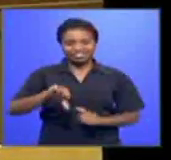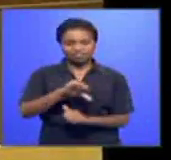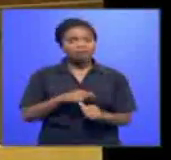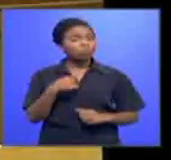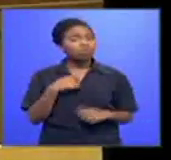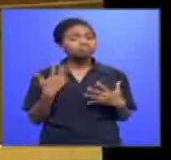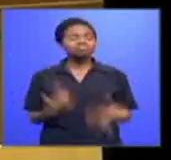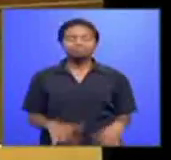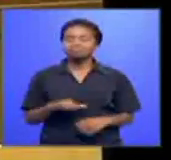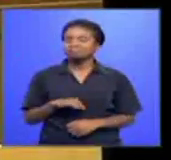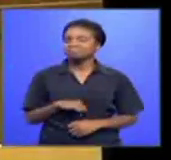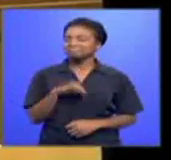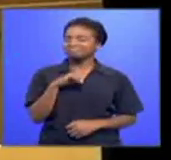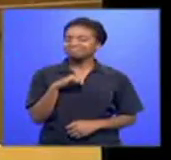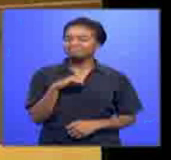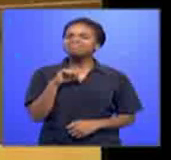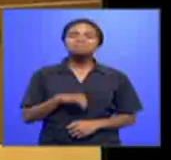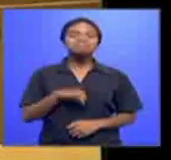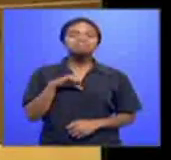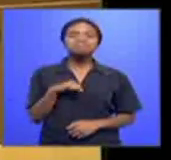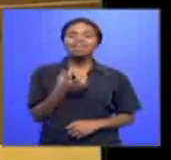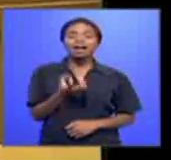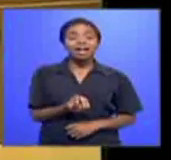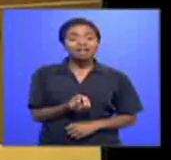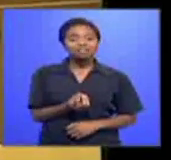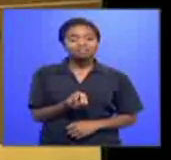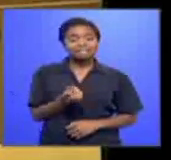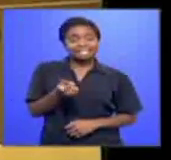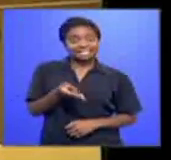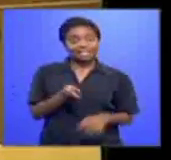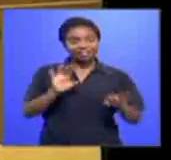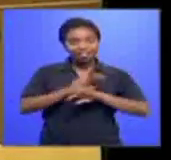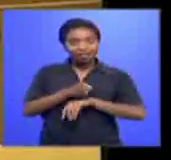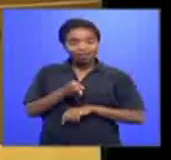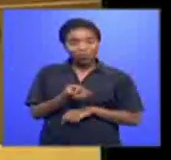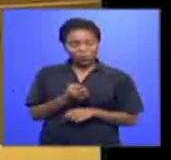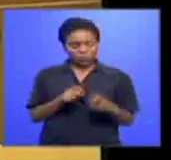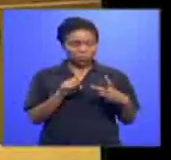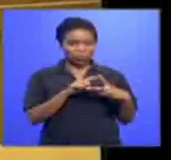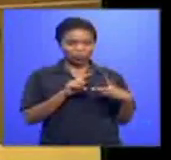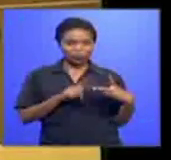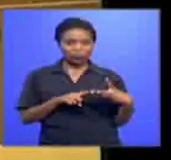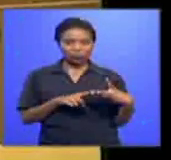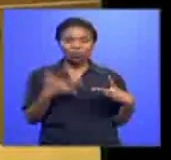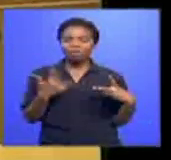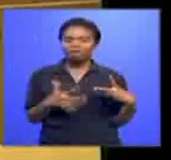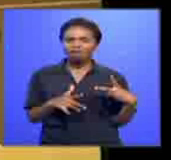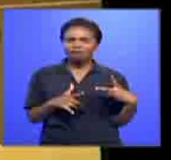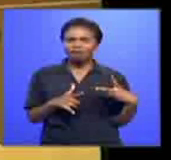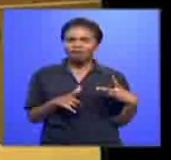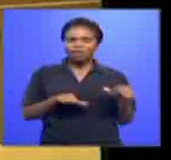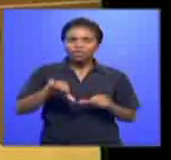We are proud to have in our midst this evening two of our eminent